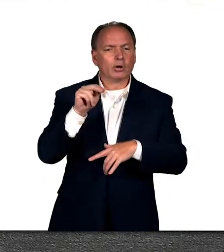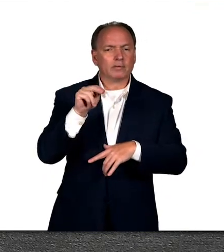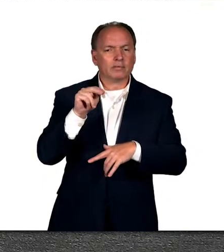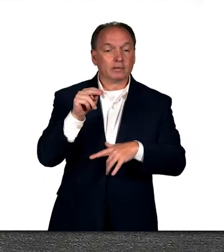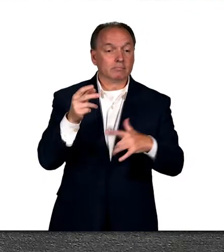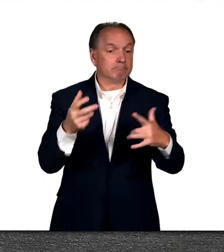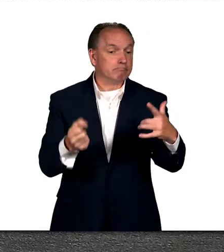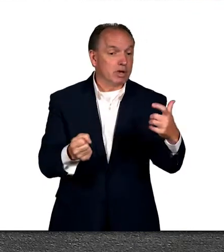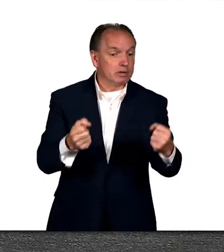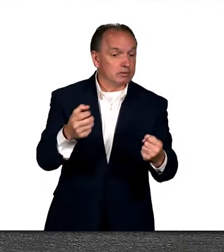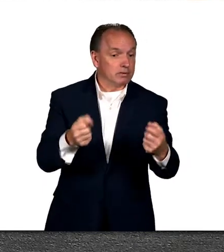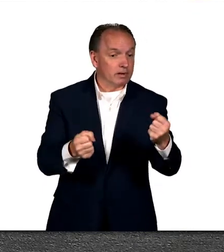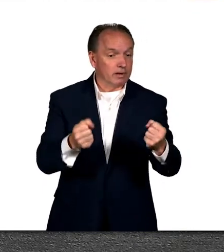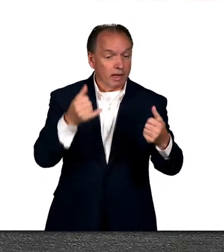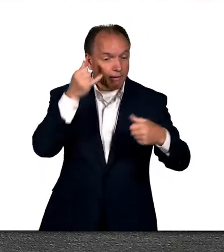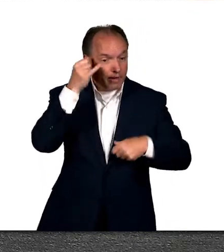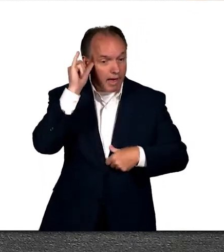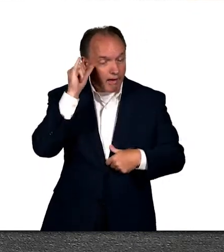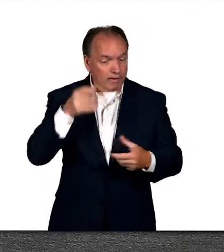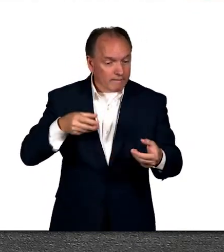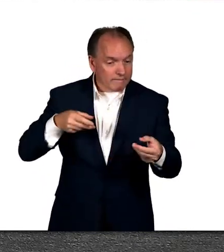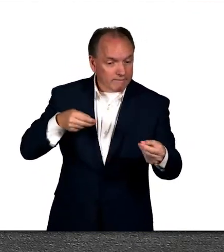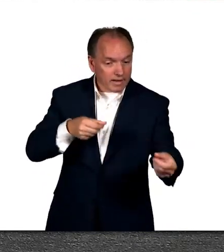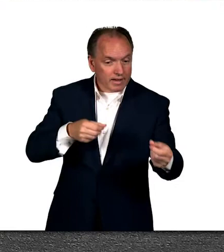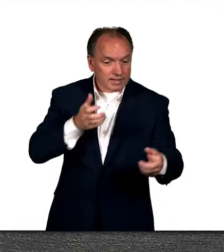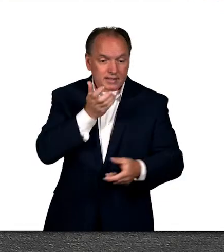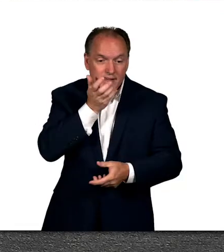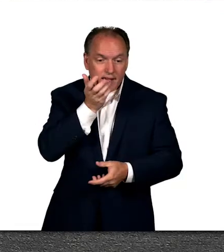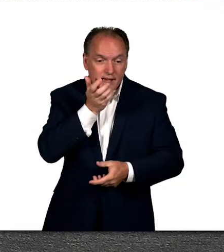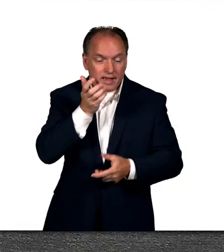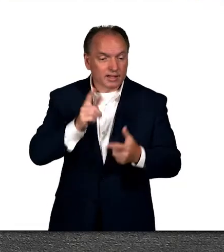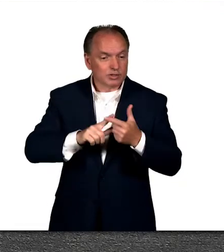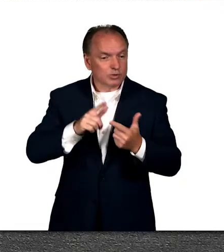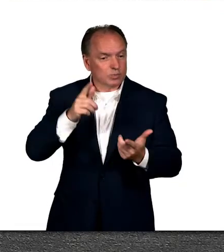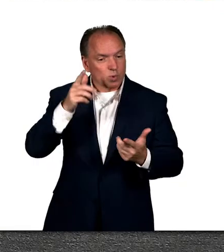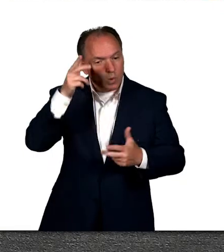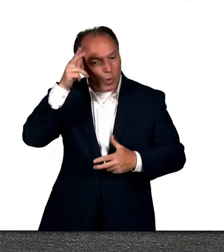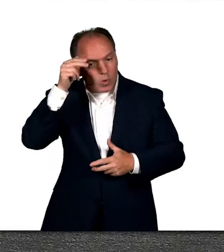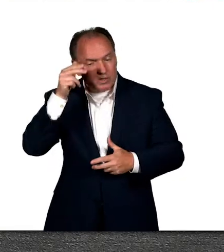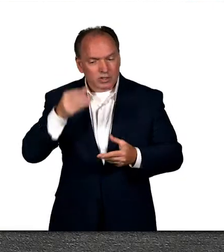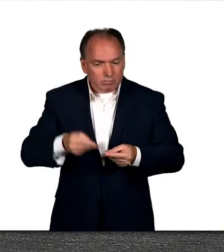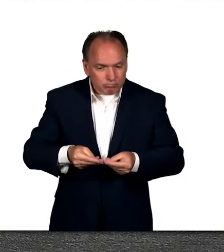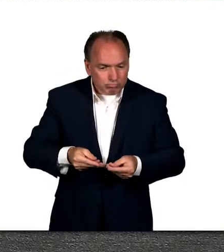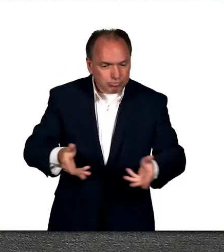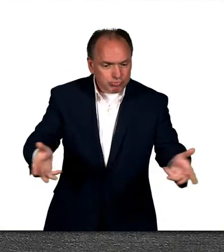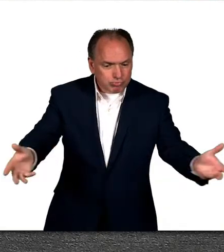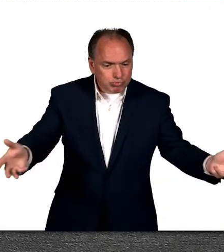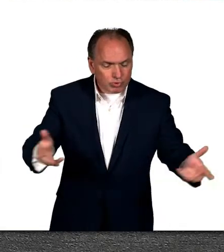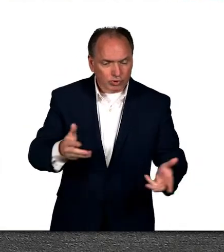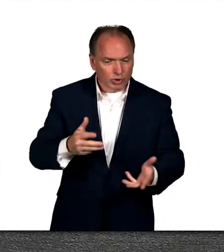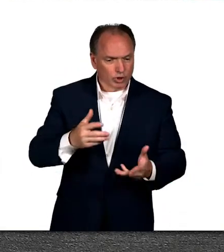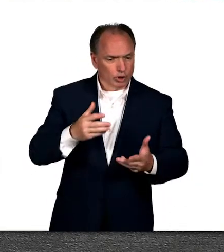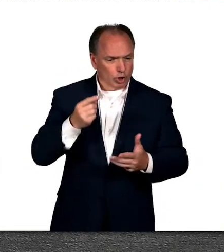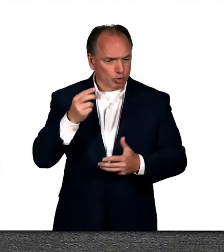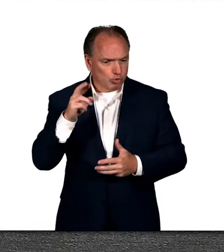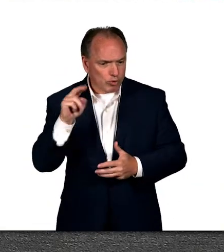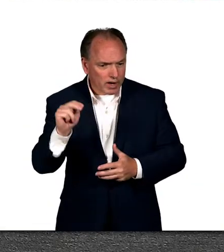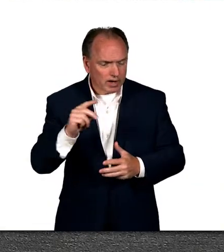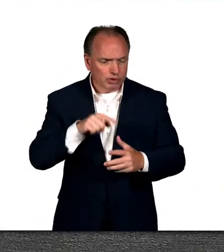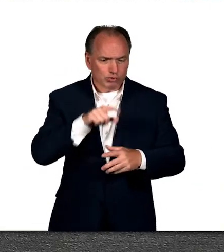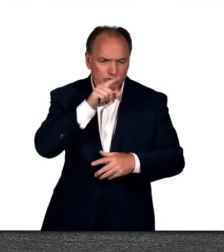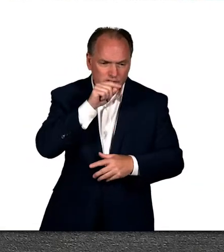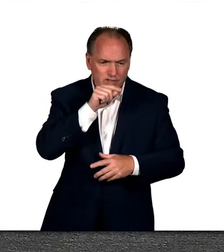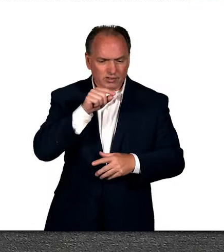cows and he feeds hay to the horses. He scatters grain to the hungry chickens. Cluck,